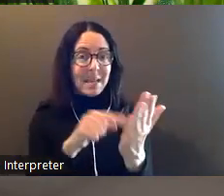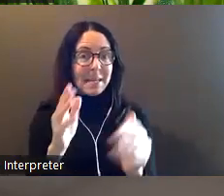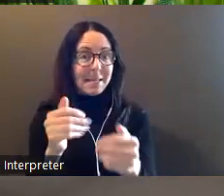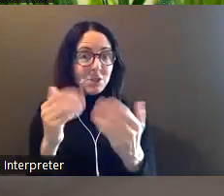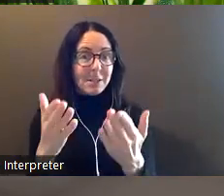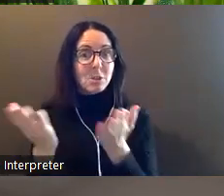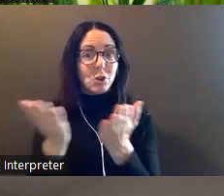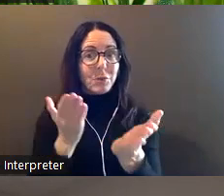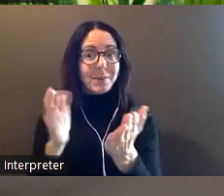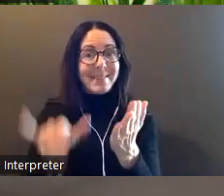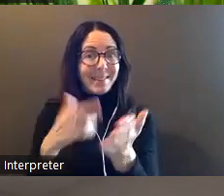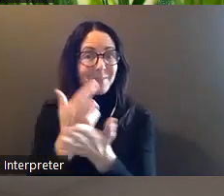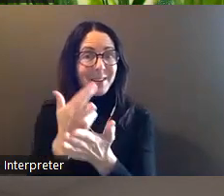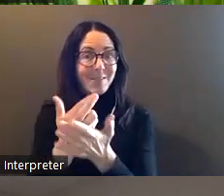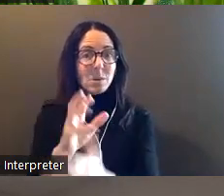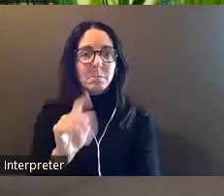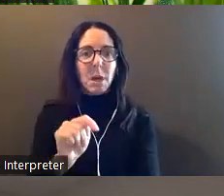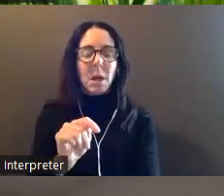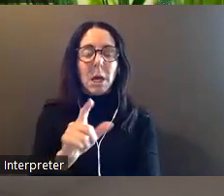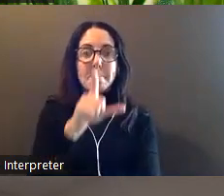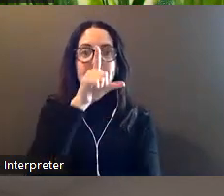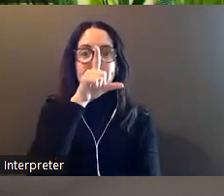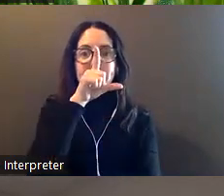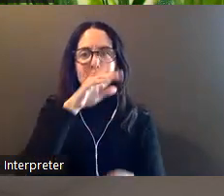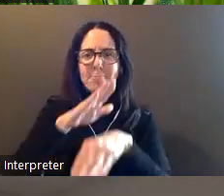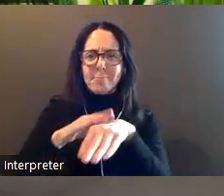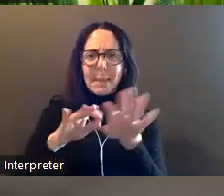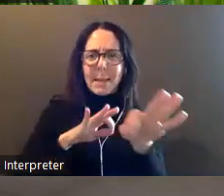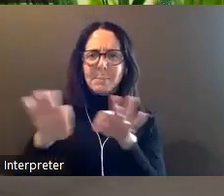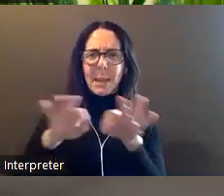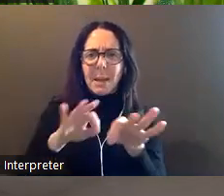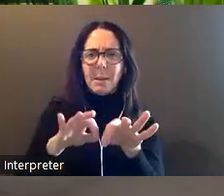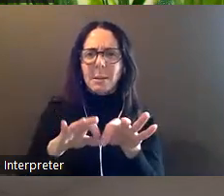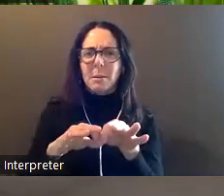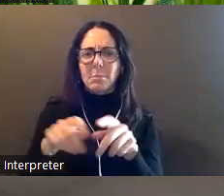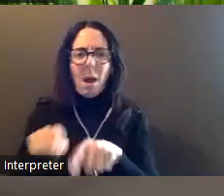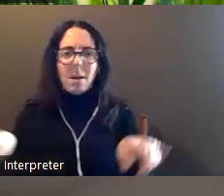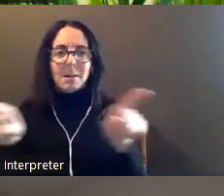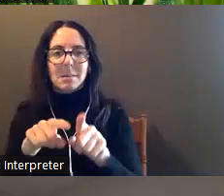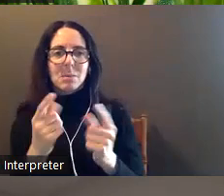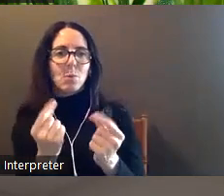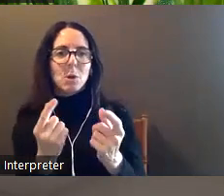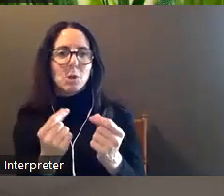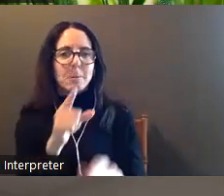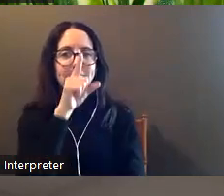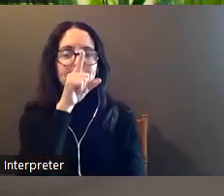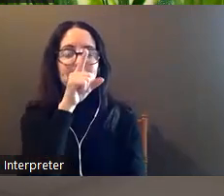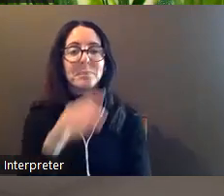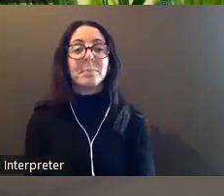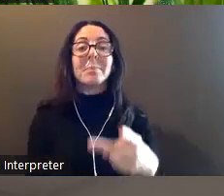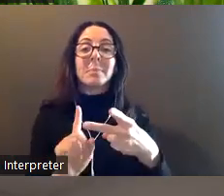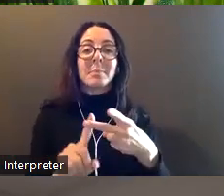a resource, but doesn't necessarily have guidance on what specifically we should do. The